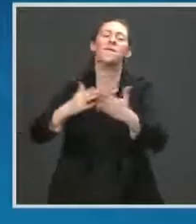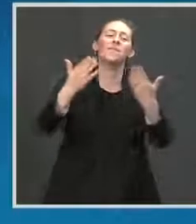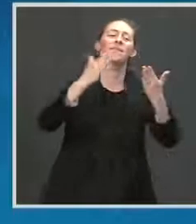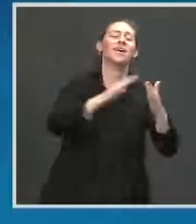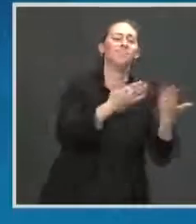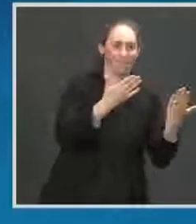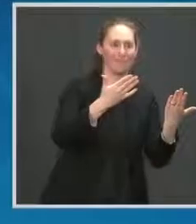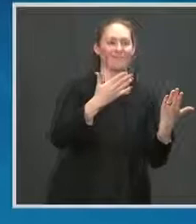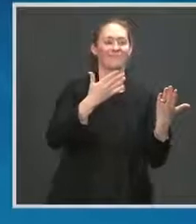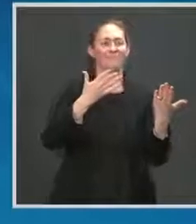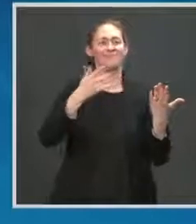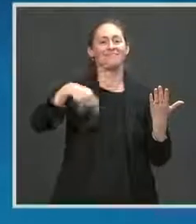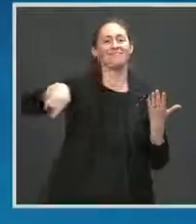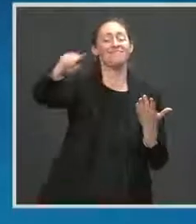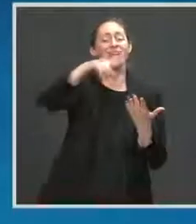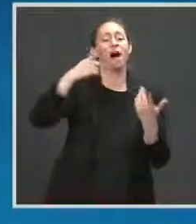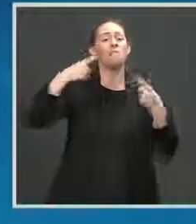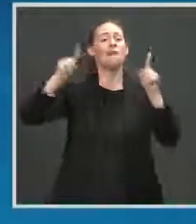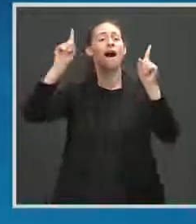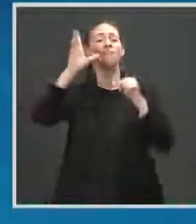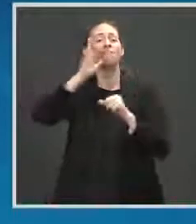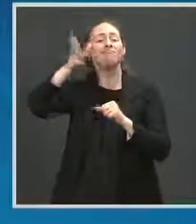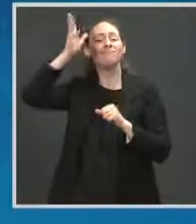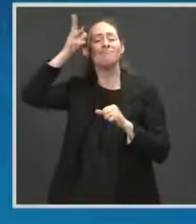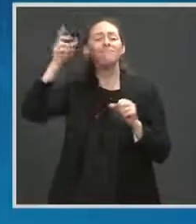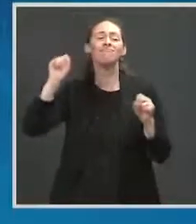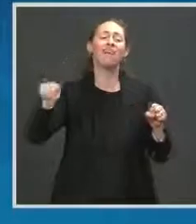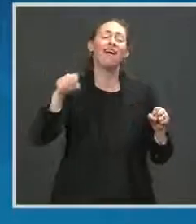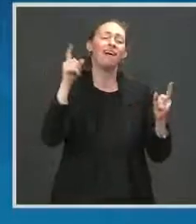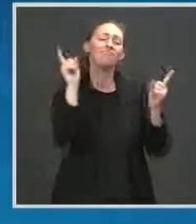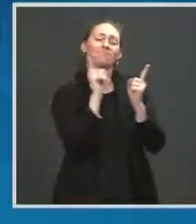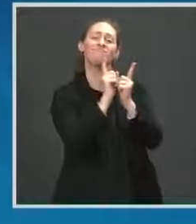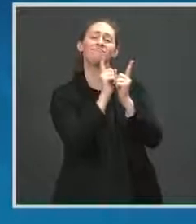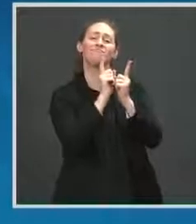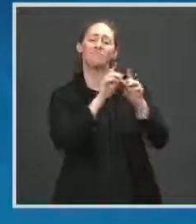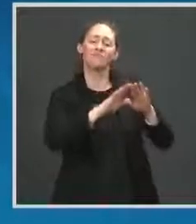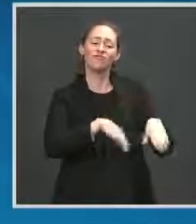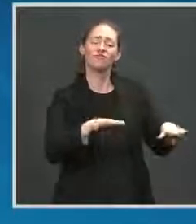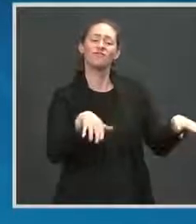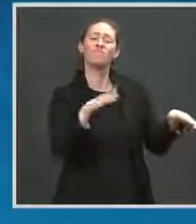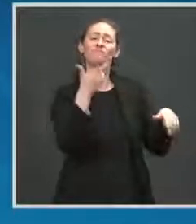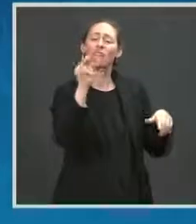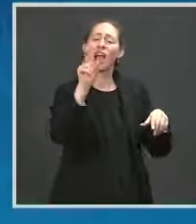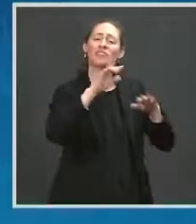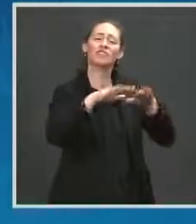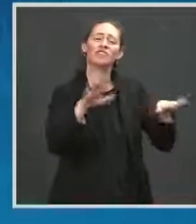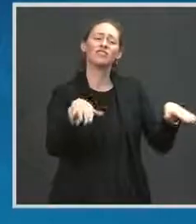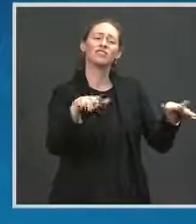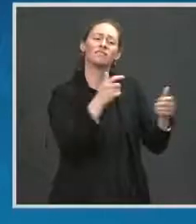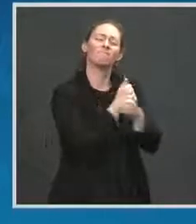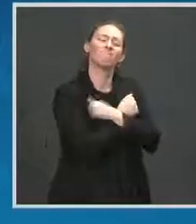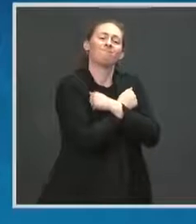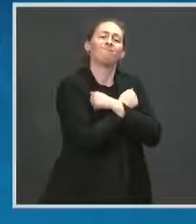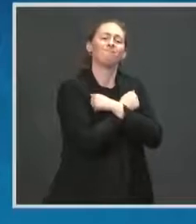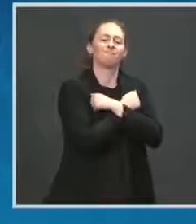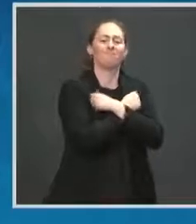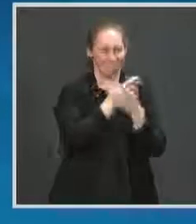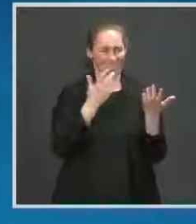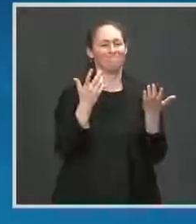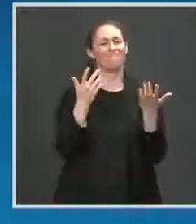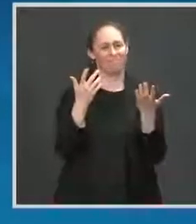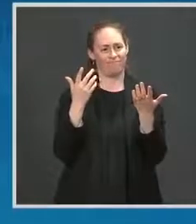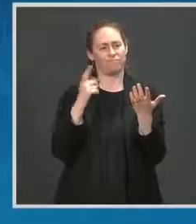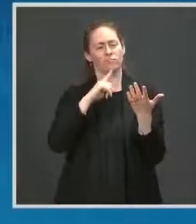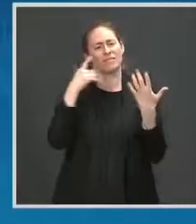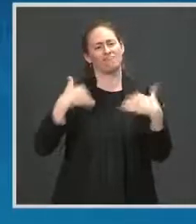Grandparents are seeing their grandchildren in person. We are delivering real